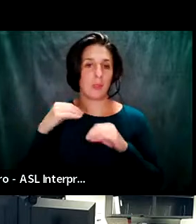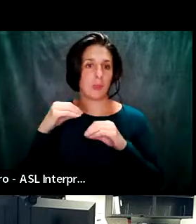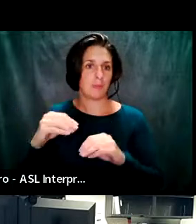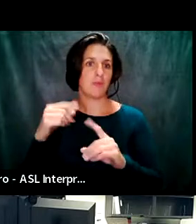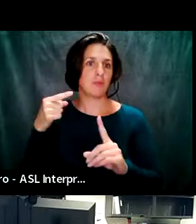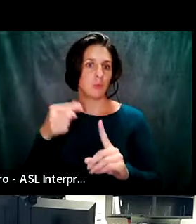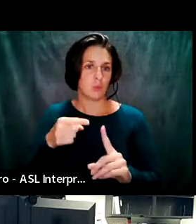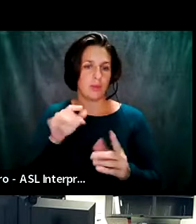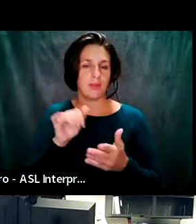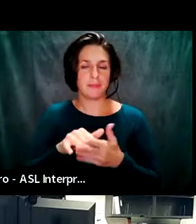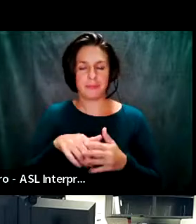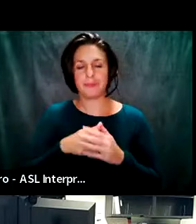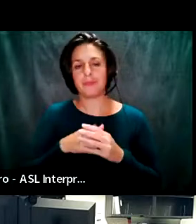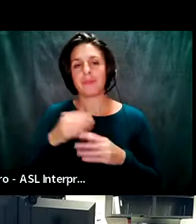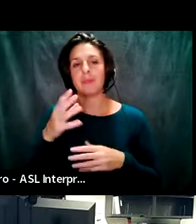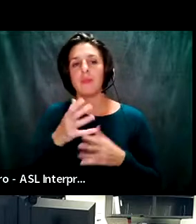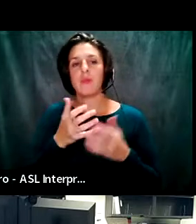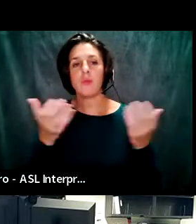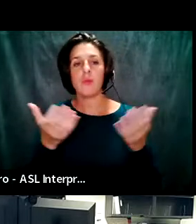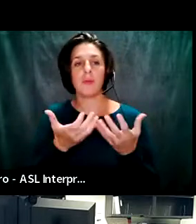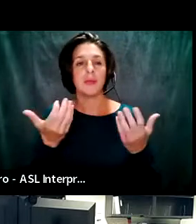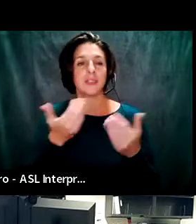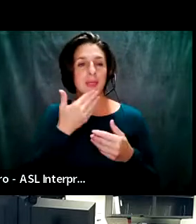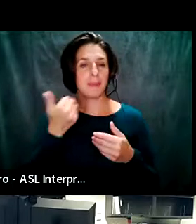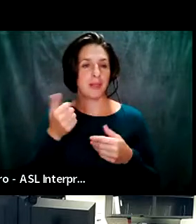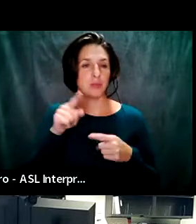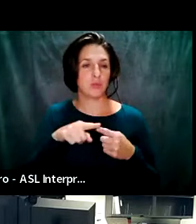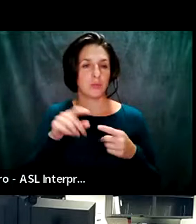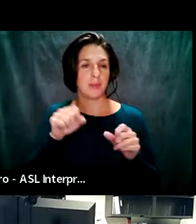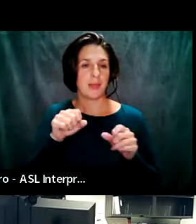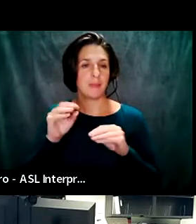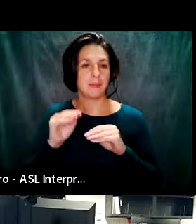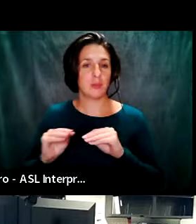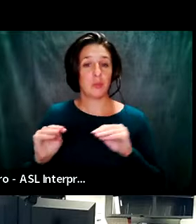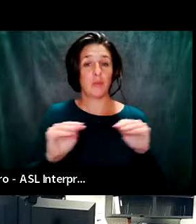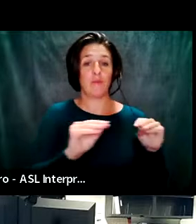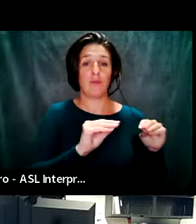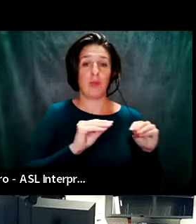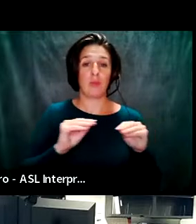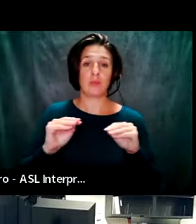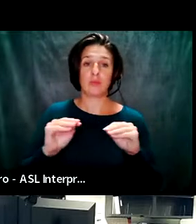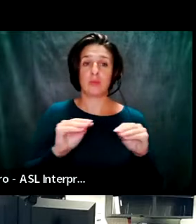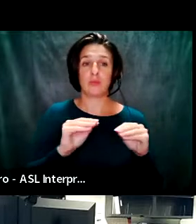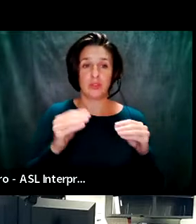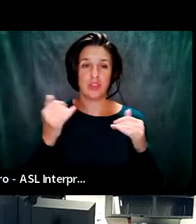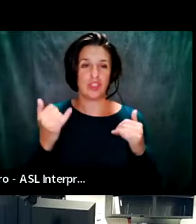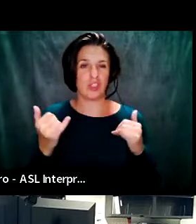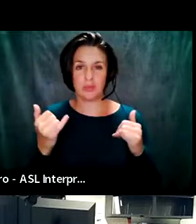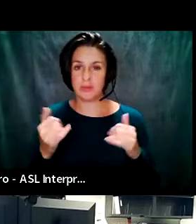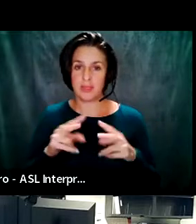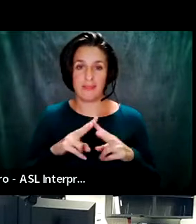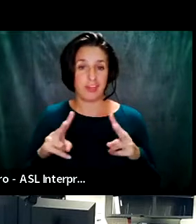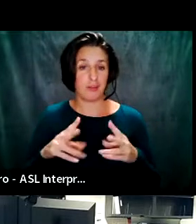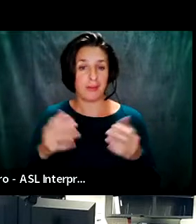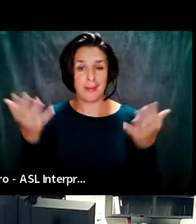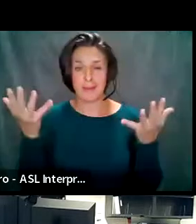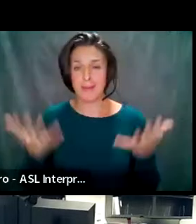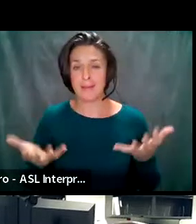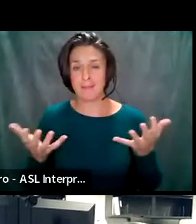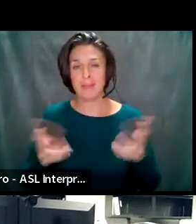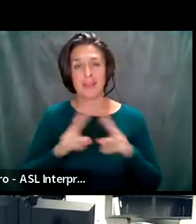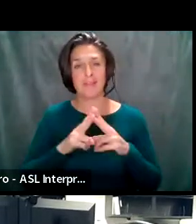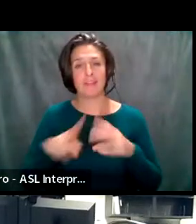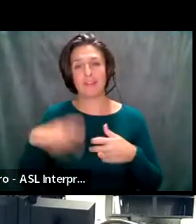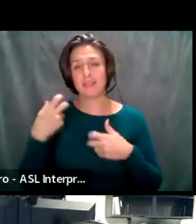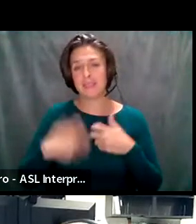It also is much better to move those around the The current ones are very, very heavy, very difficult to